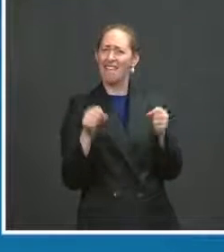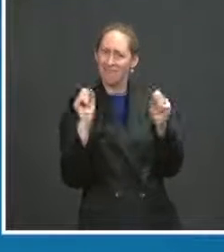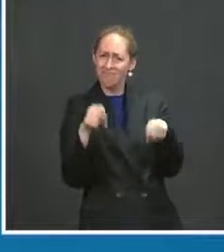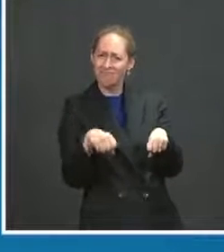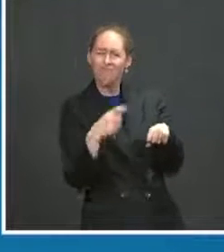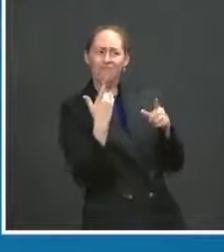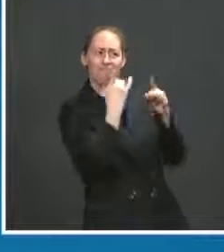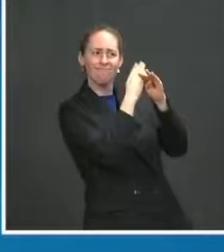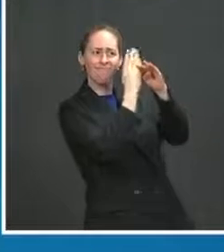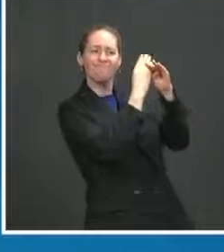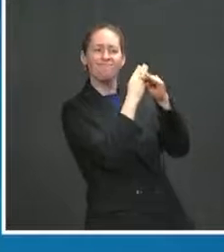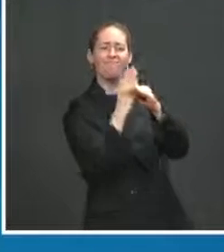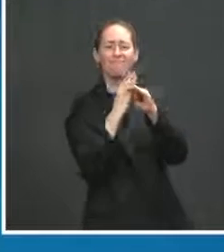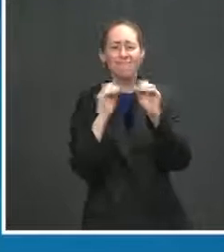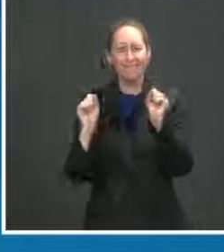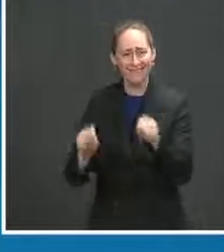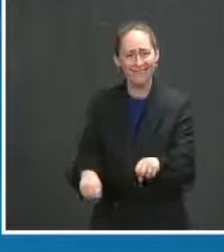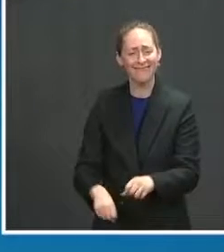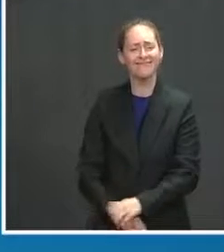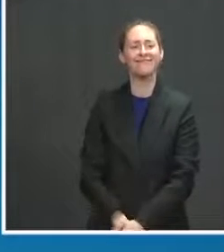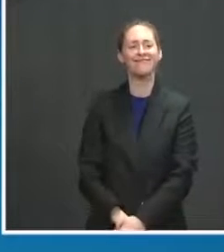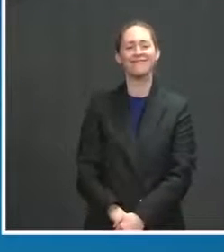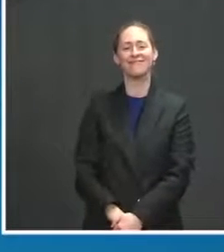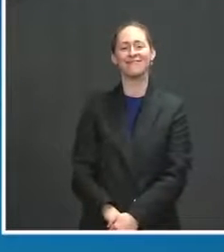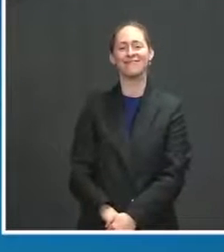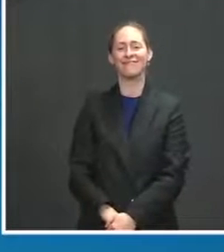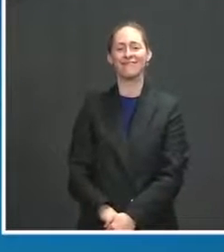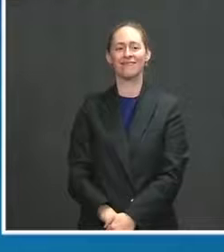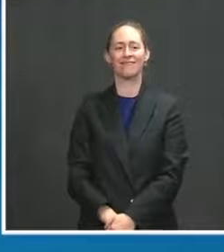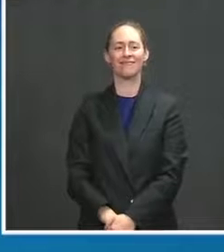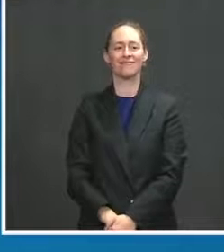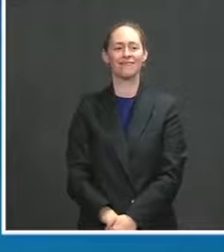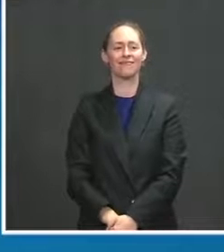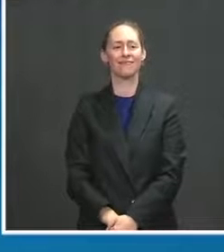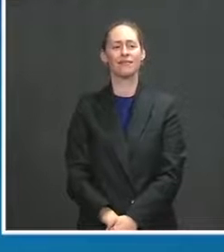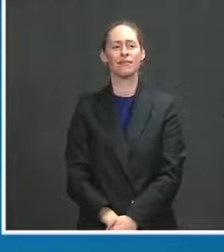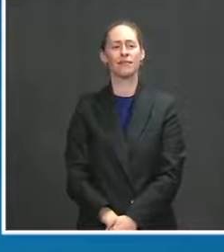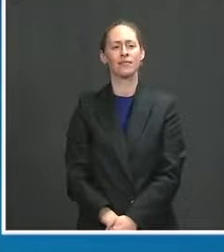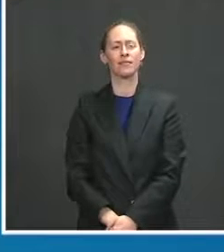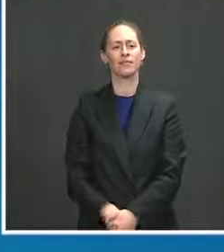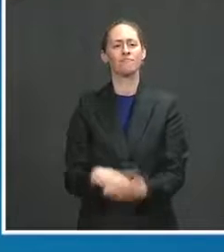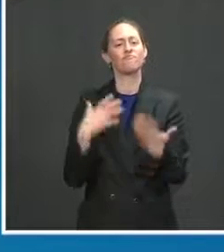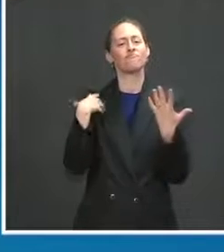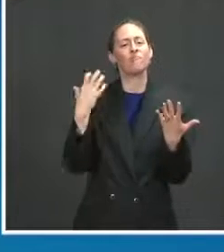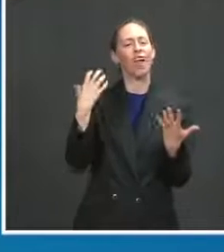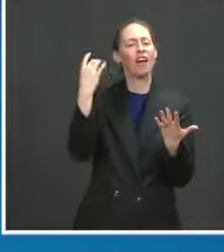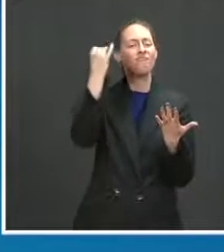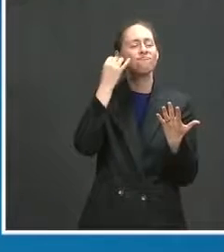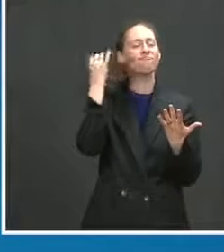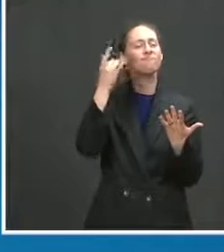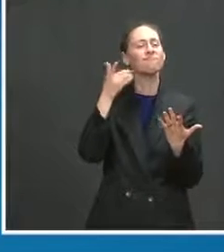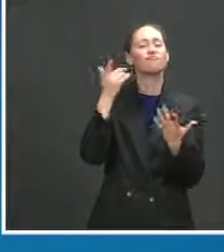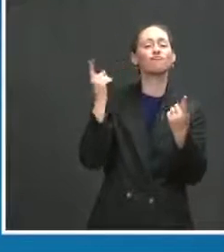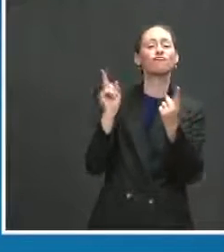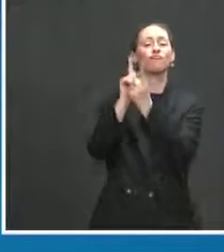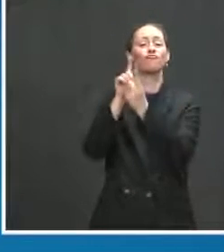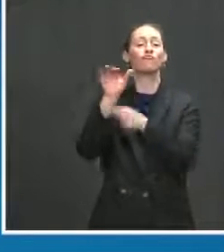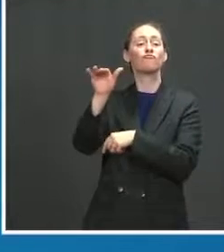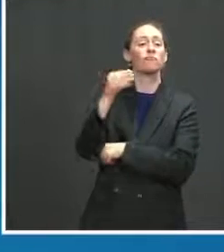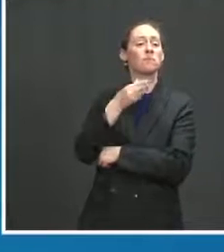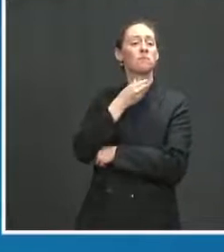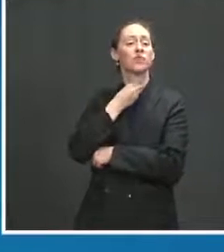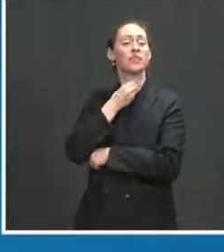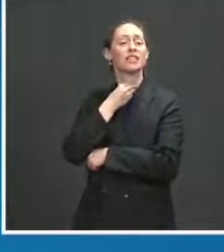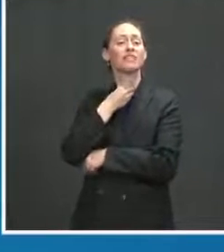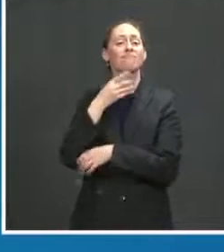And just ask any Marine today, would she rather carry